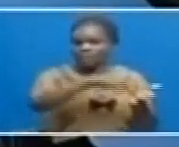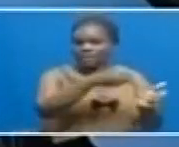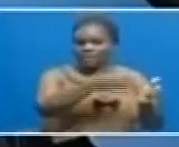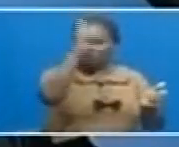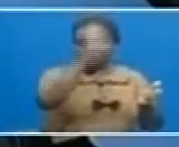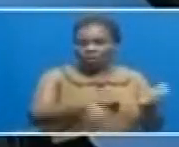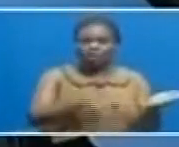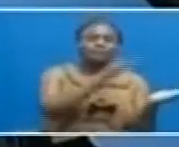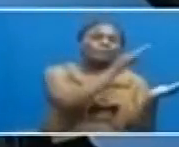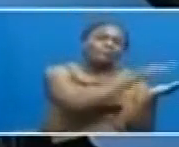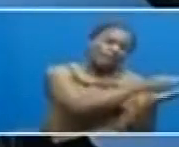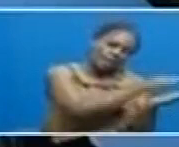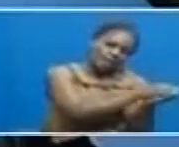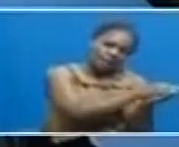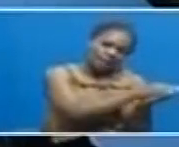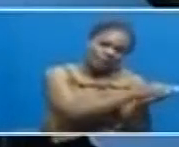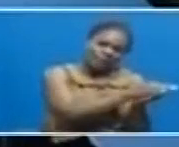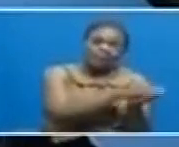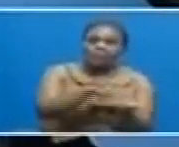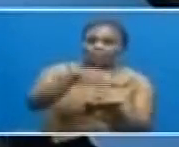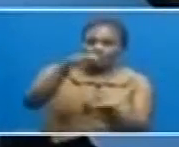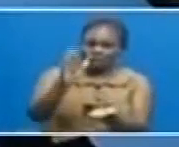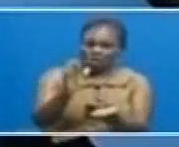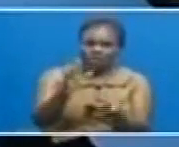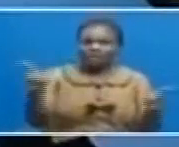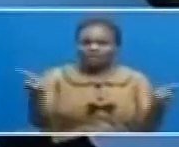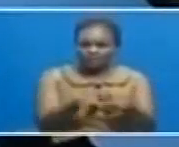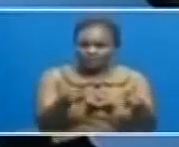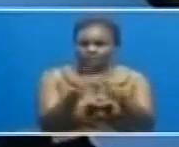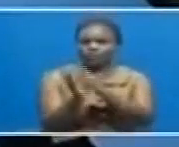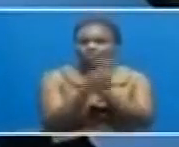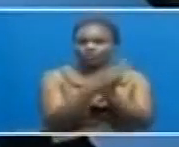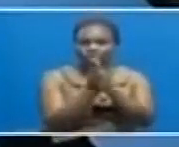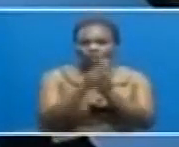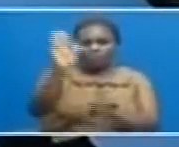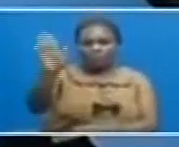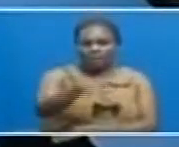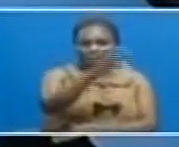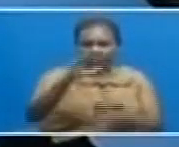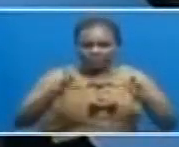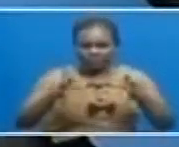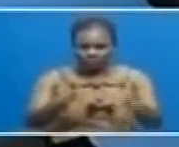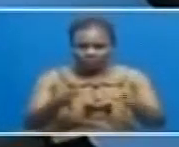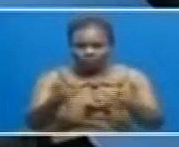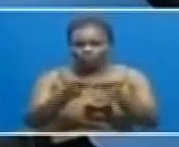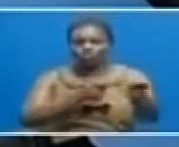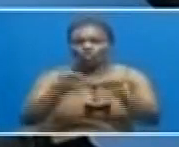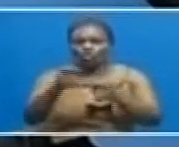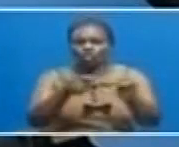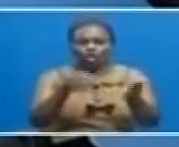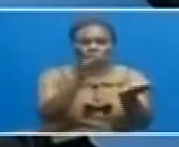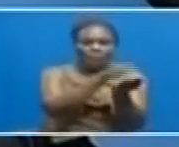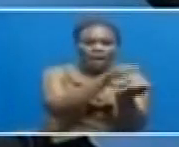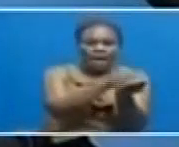the banks. We'll give you more on this. We begin with that story. Parliament's fresh attempts to cap bank interest rates by